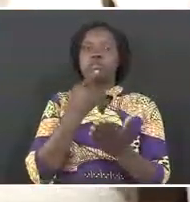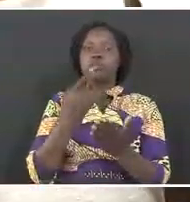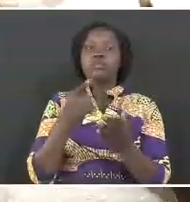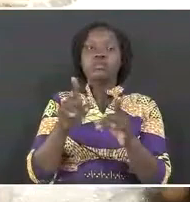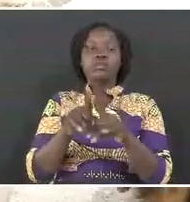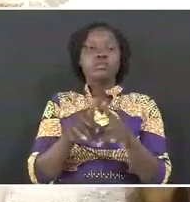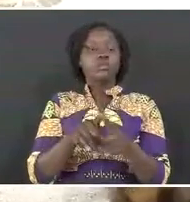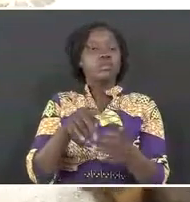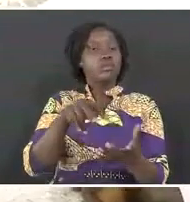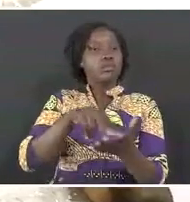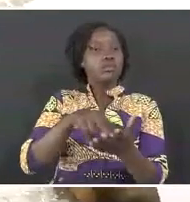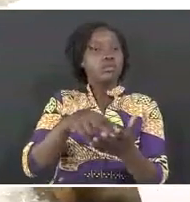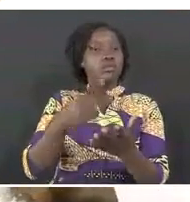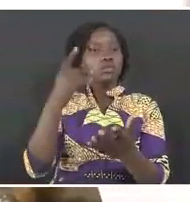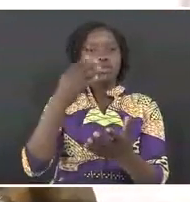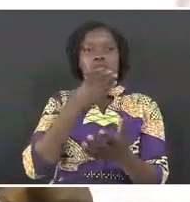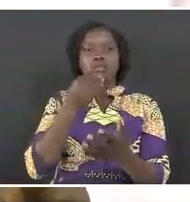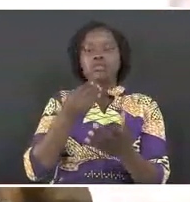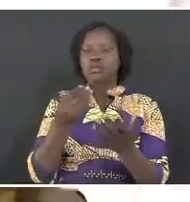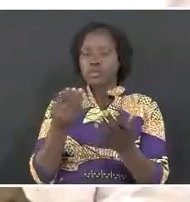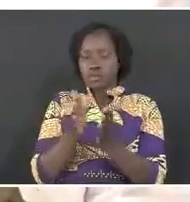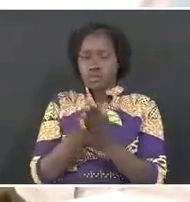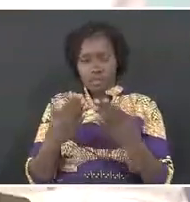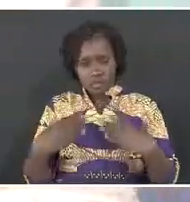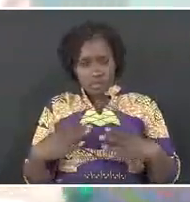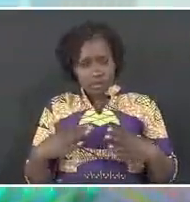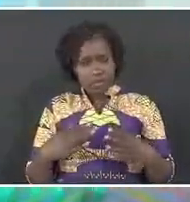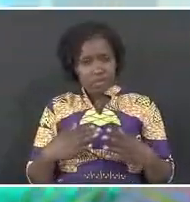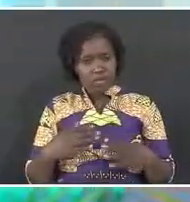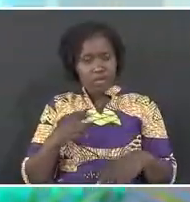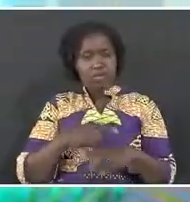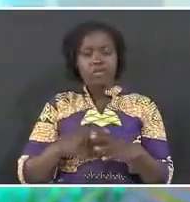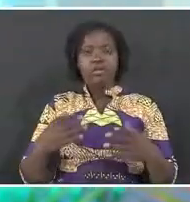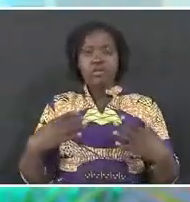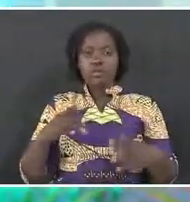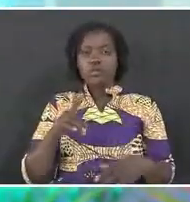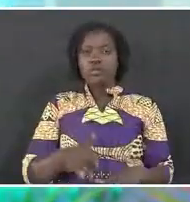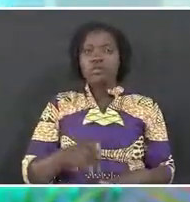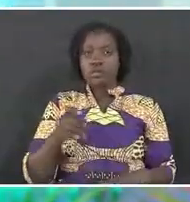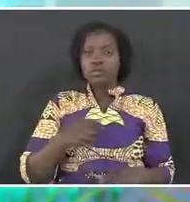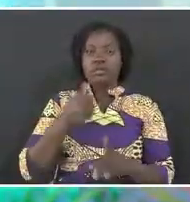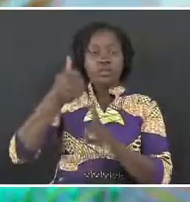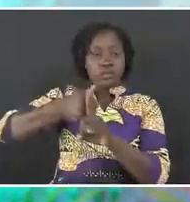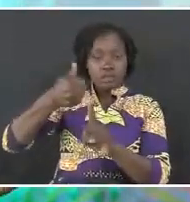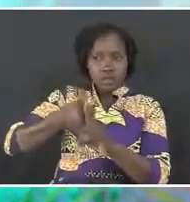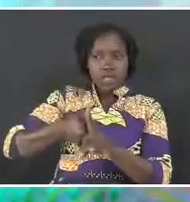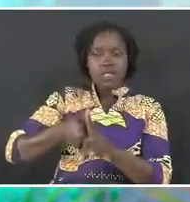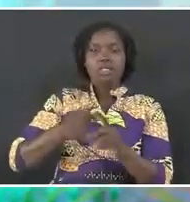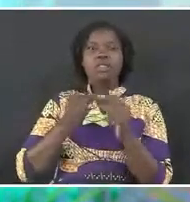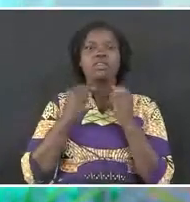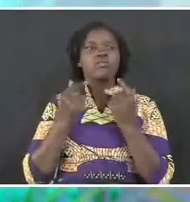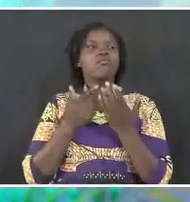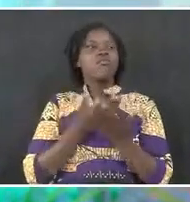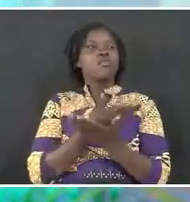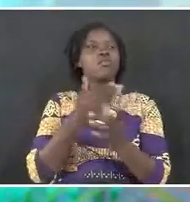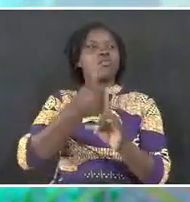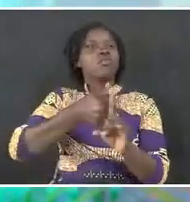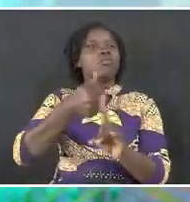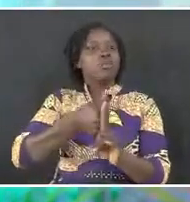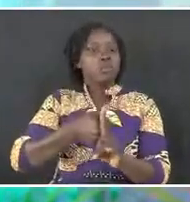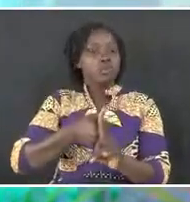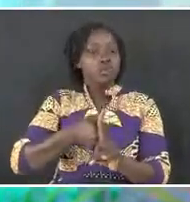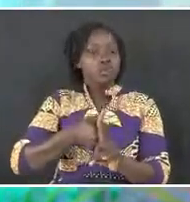also to stand in for the people. When the people needed an advocate, the priests were to be the